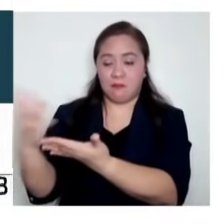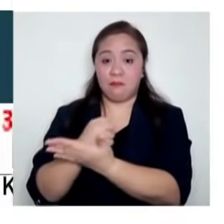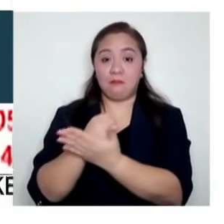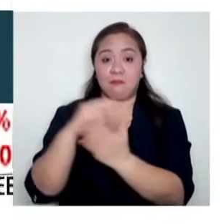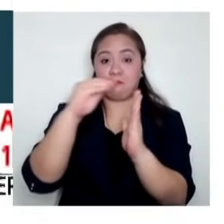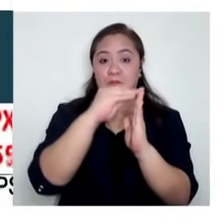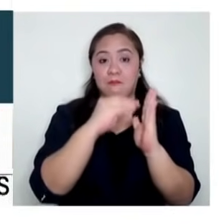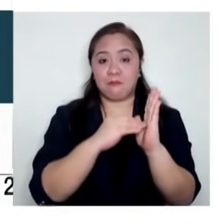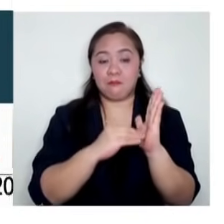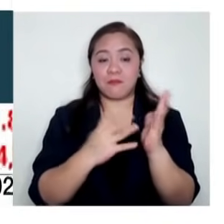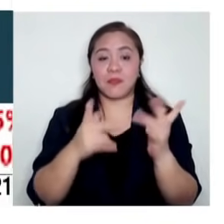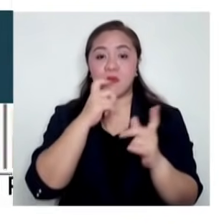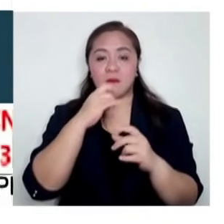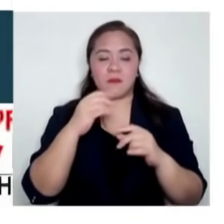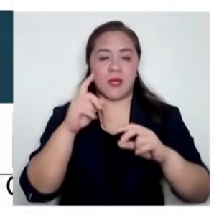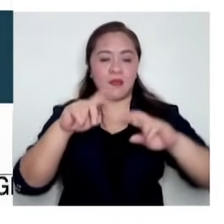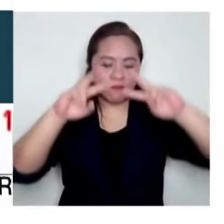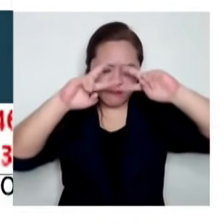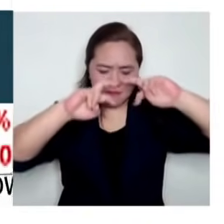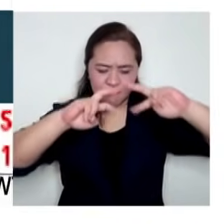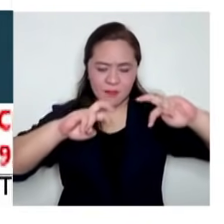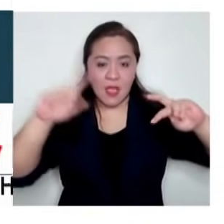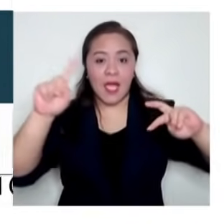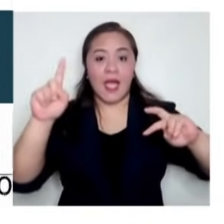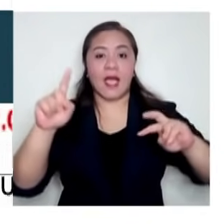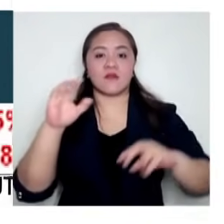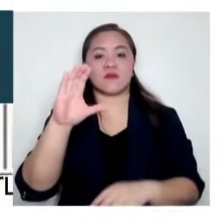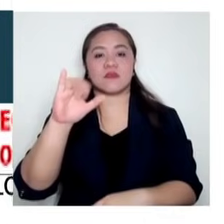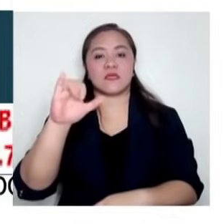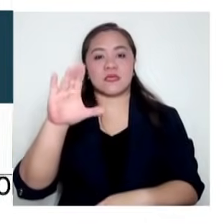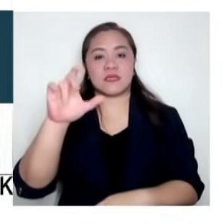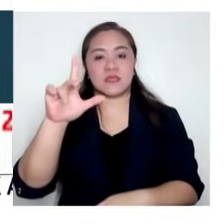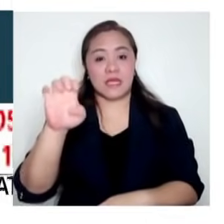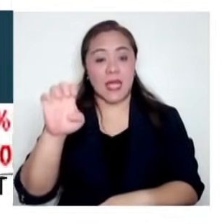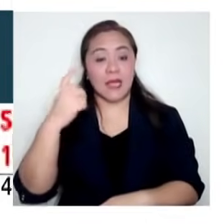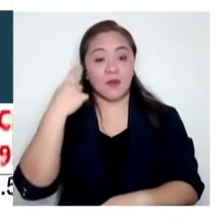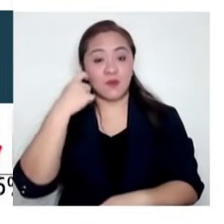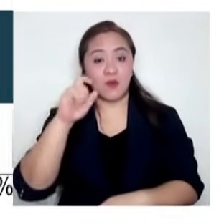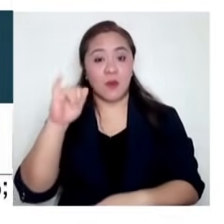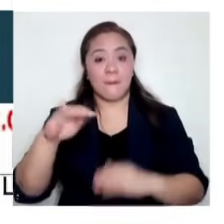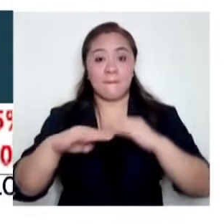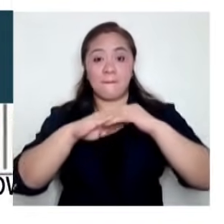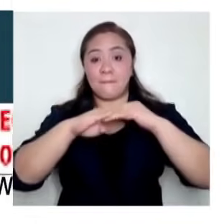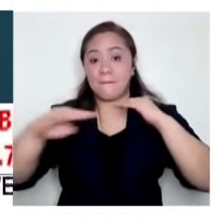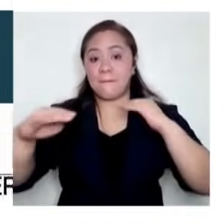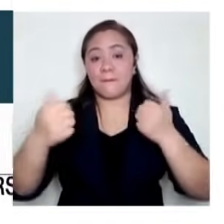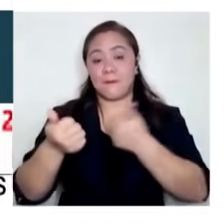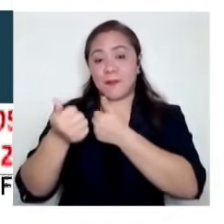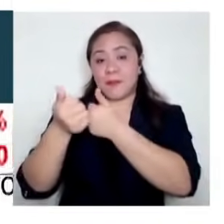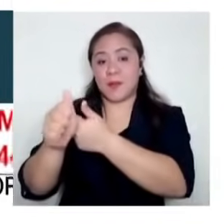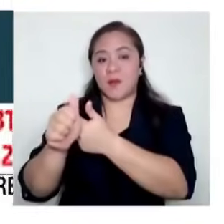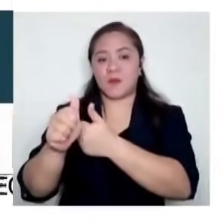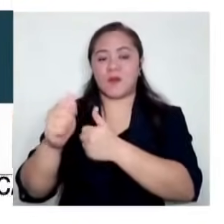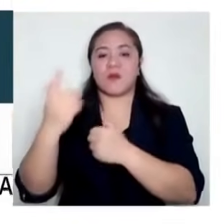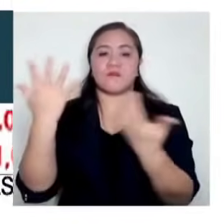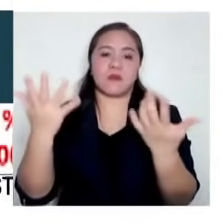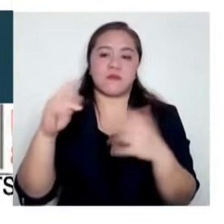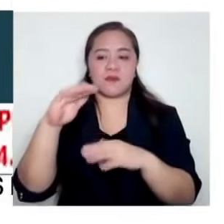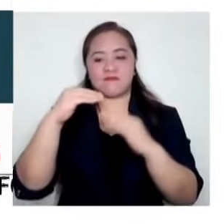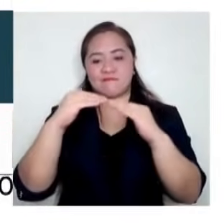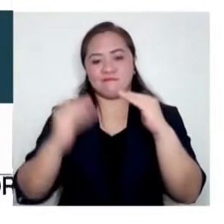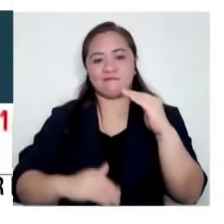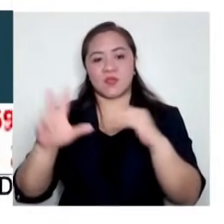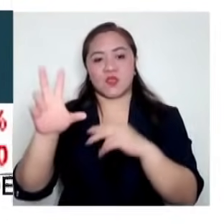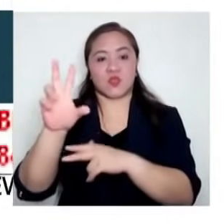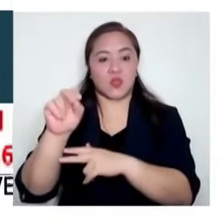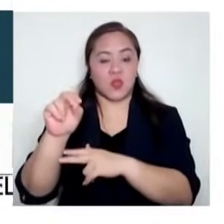this criteria that the cycle threshold of this positive sample should be less than 30 so that it can be qualified to